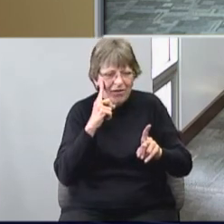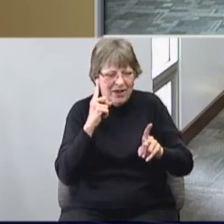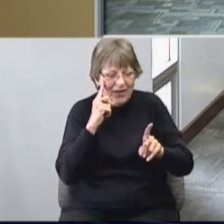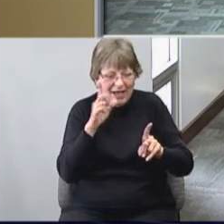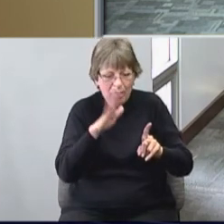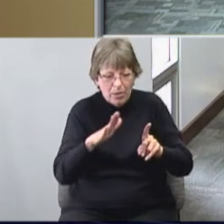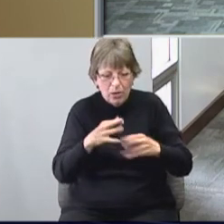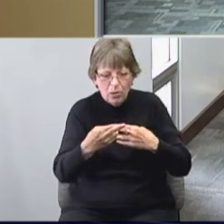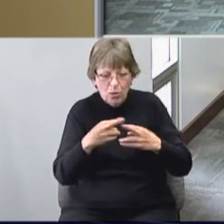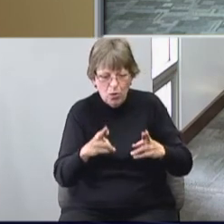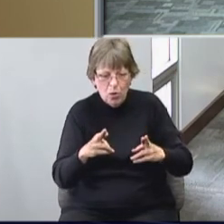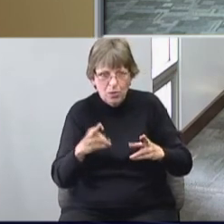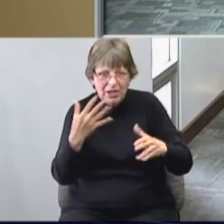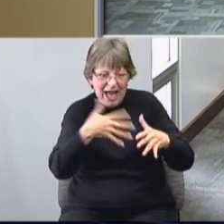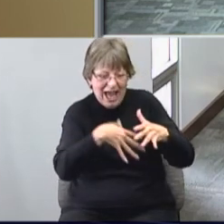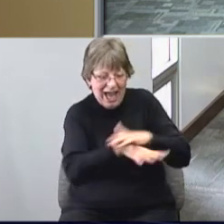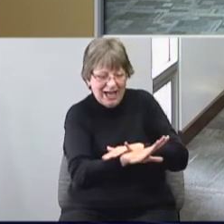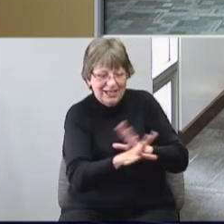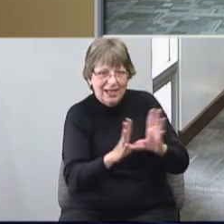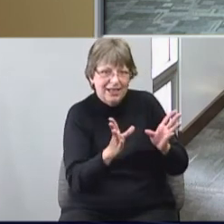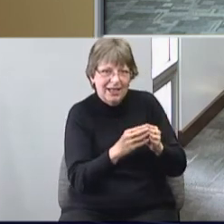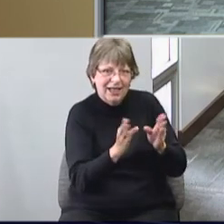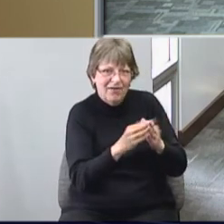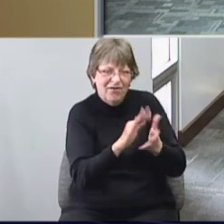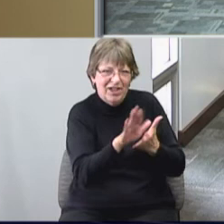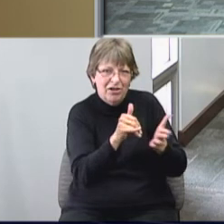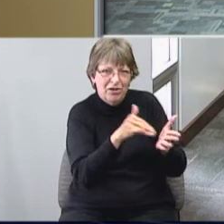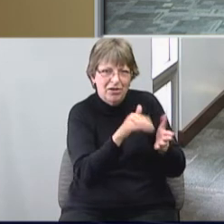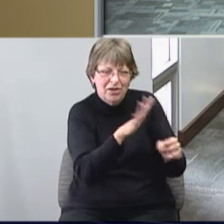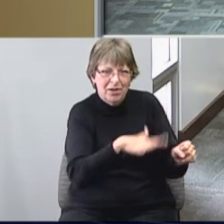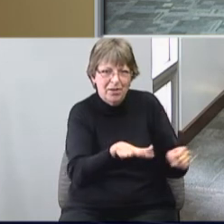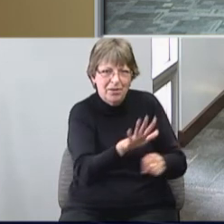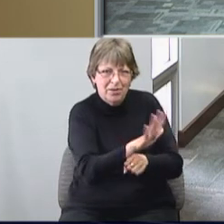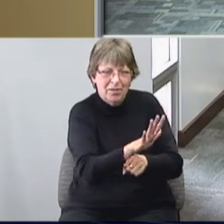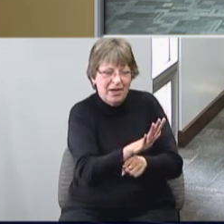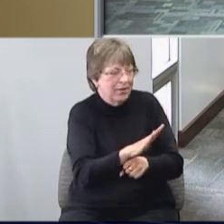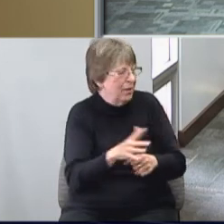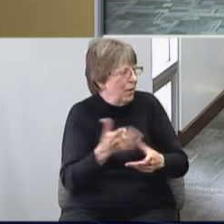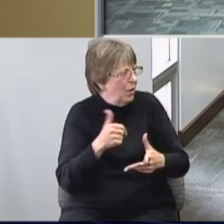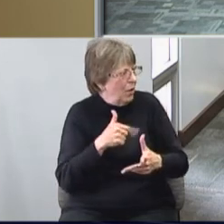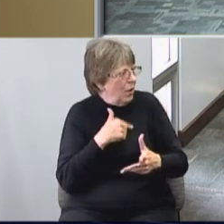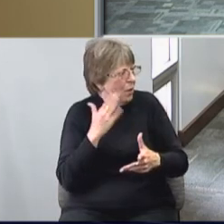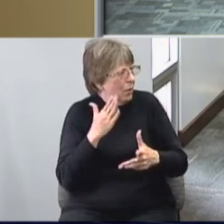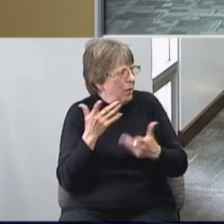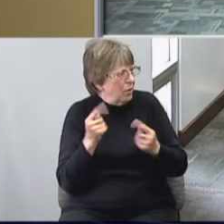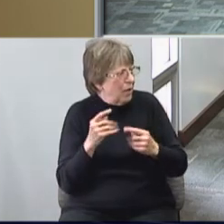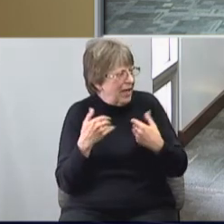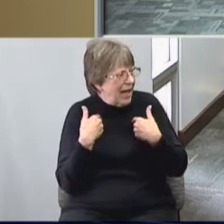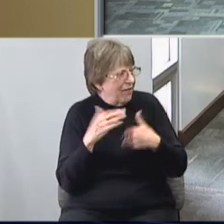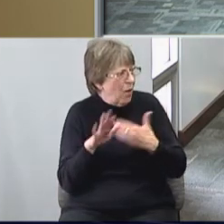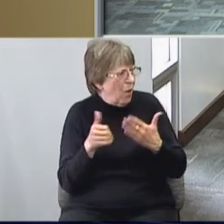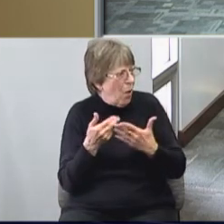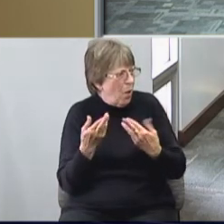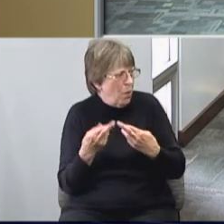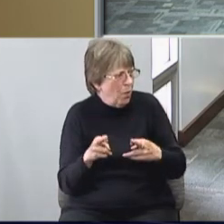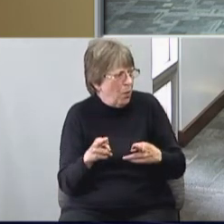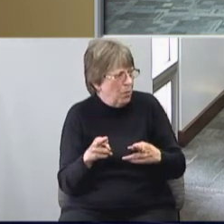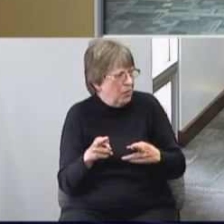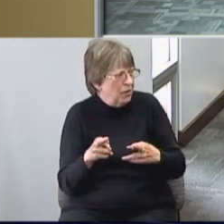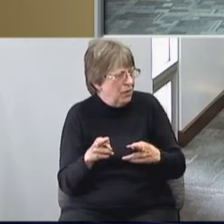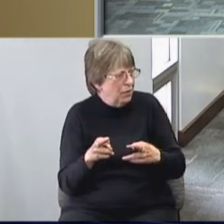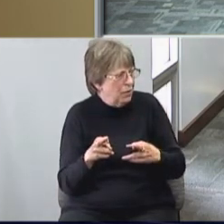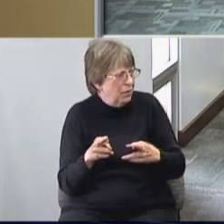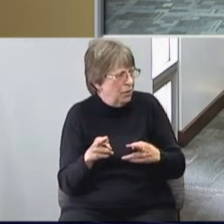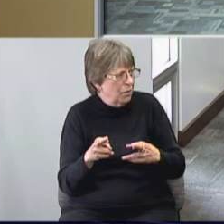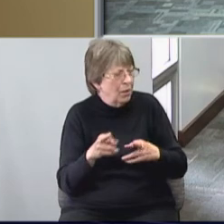that. But pretty much we're going to try and have all the rooms with